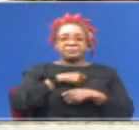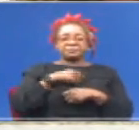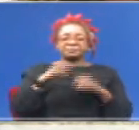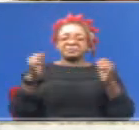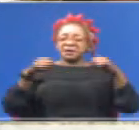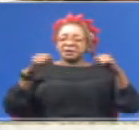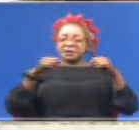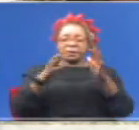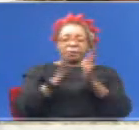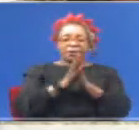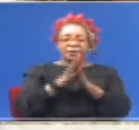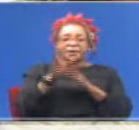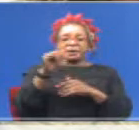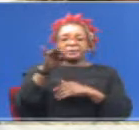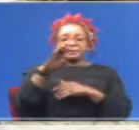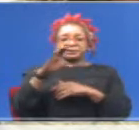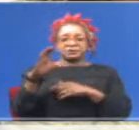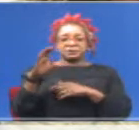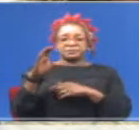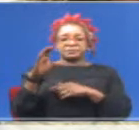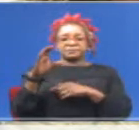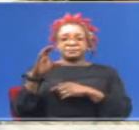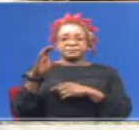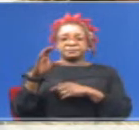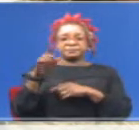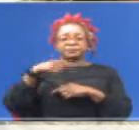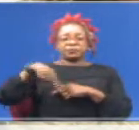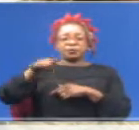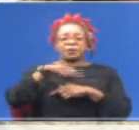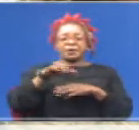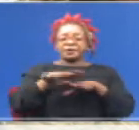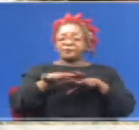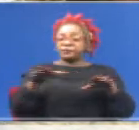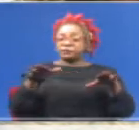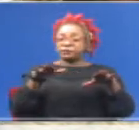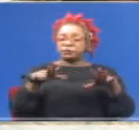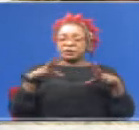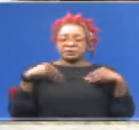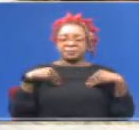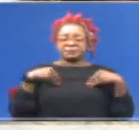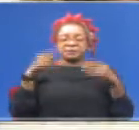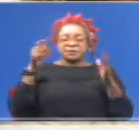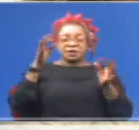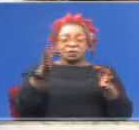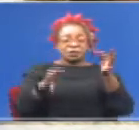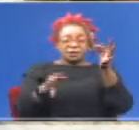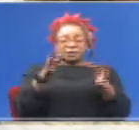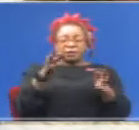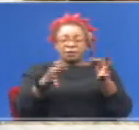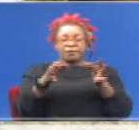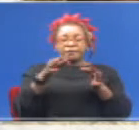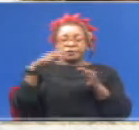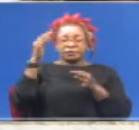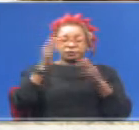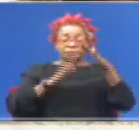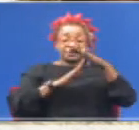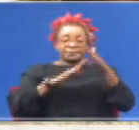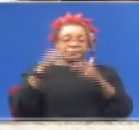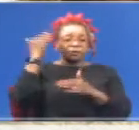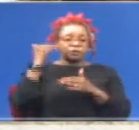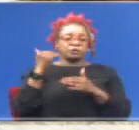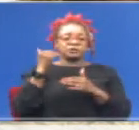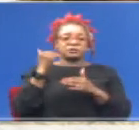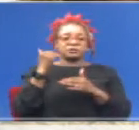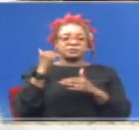IBC. We refuse to accept the ruling of the Supreme Court as biased and lacking in